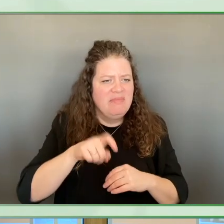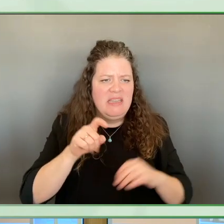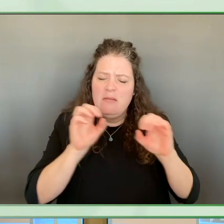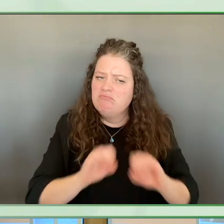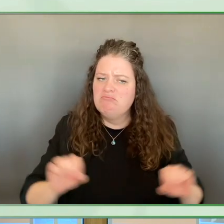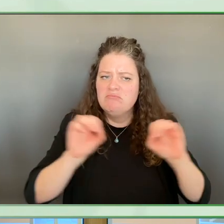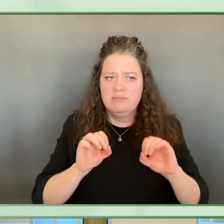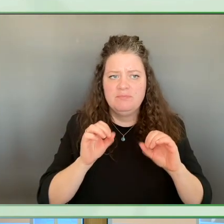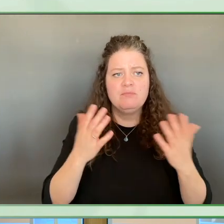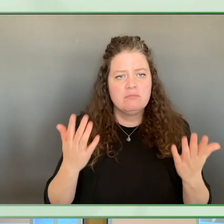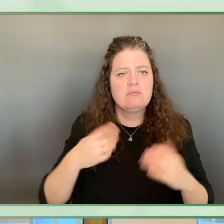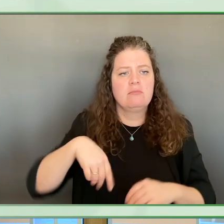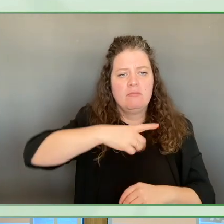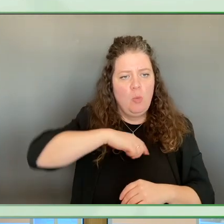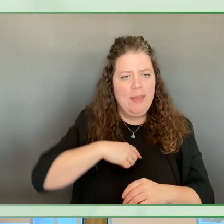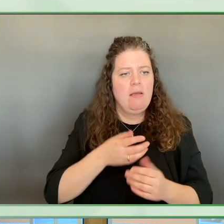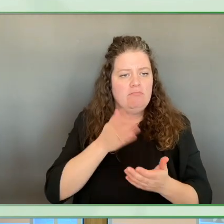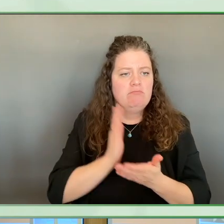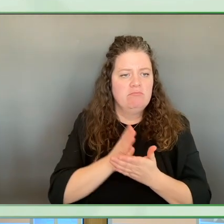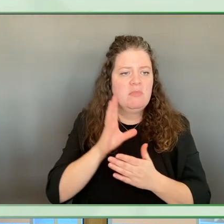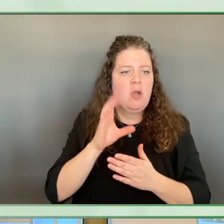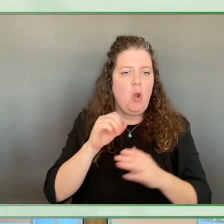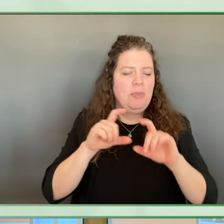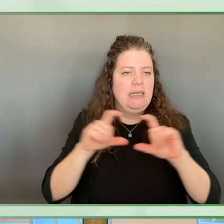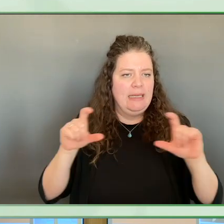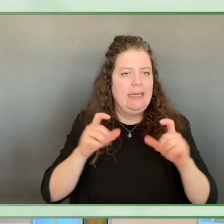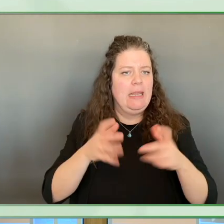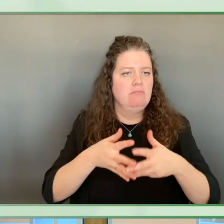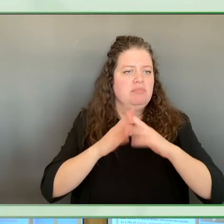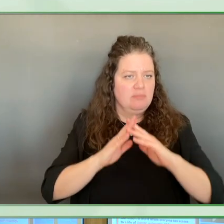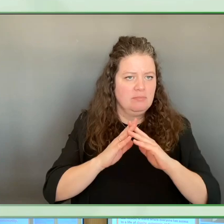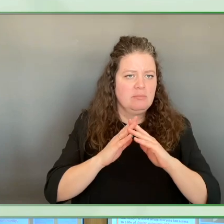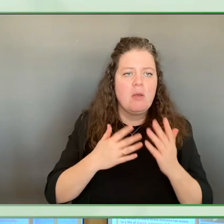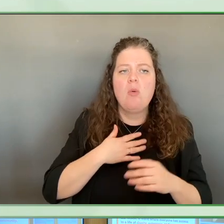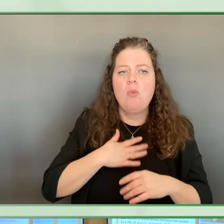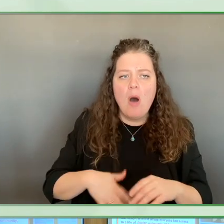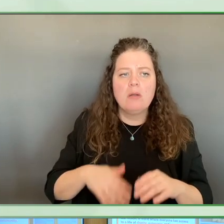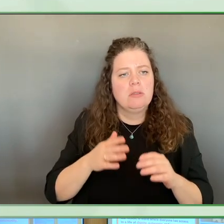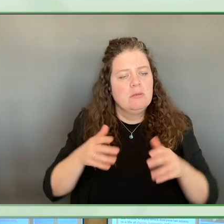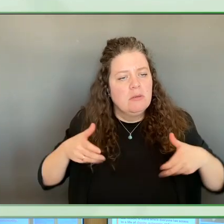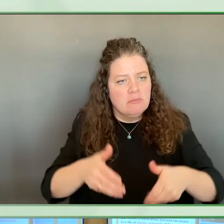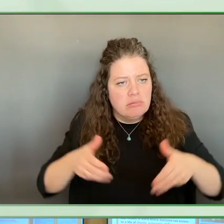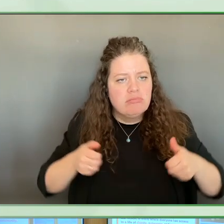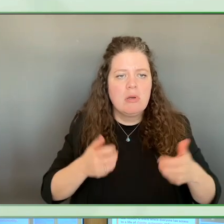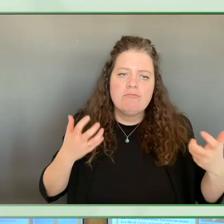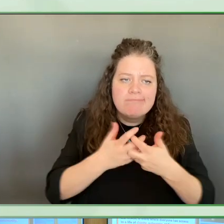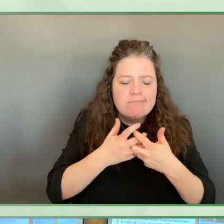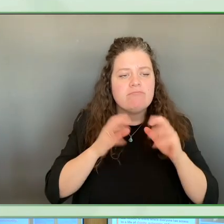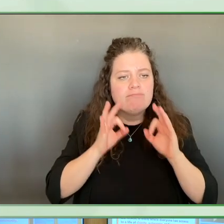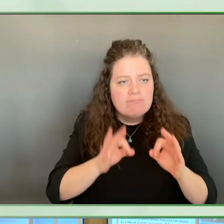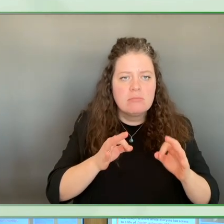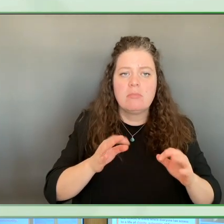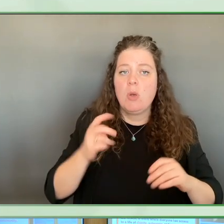of making appropriate assistive devices accessible and contributing to a community where everyone has access